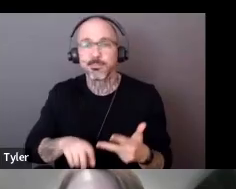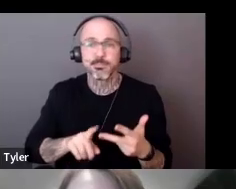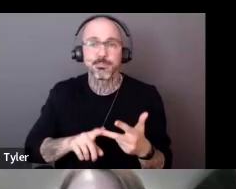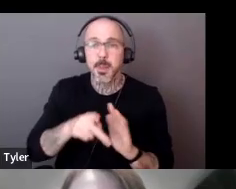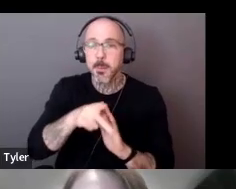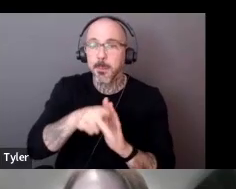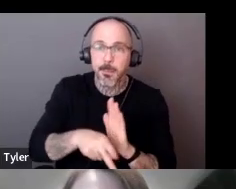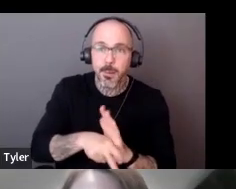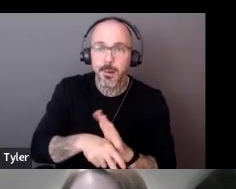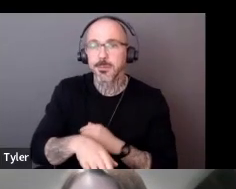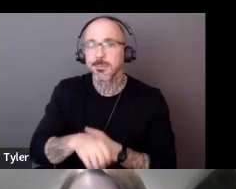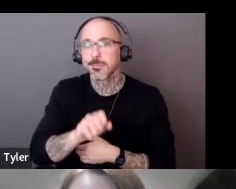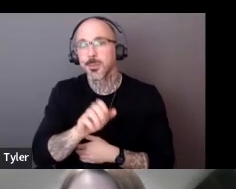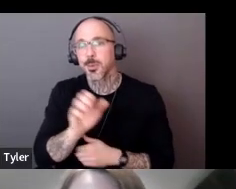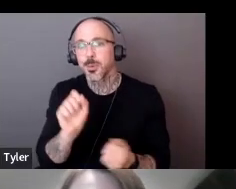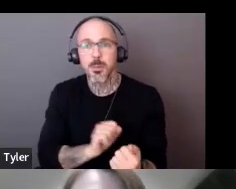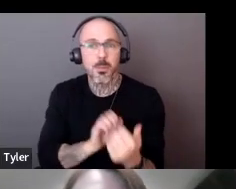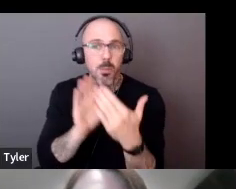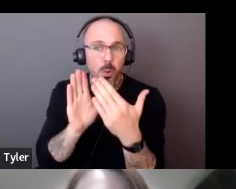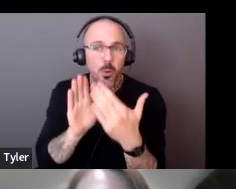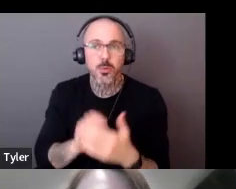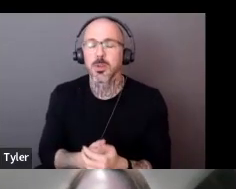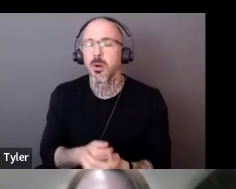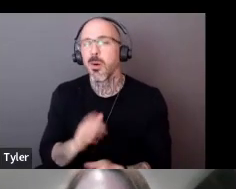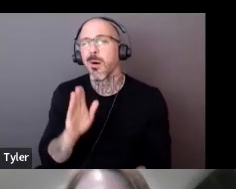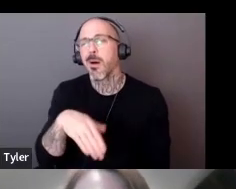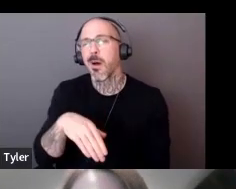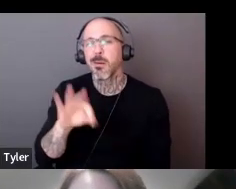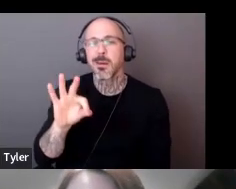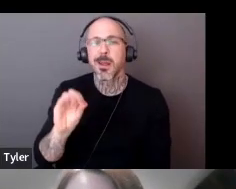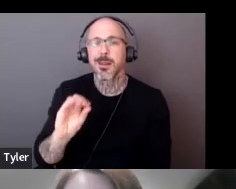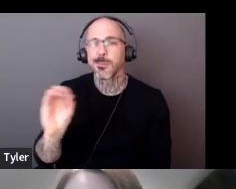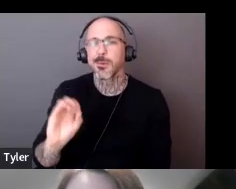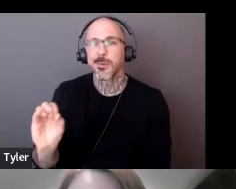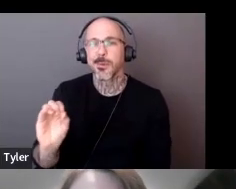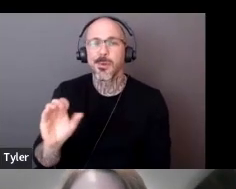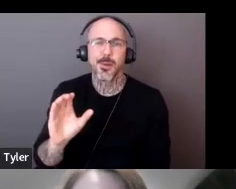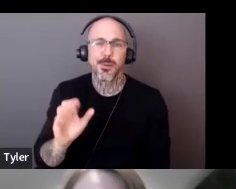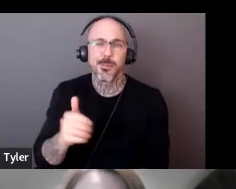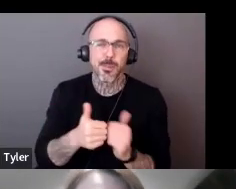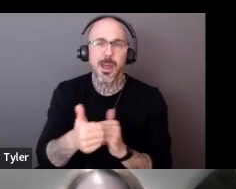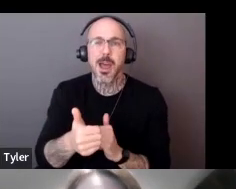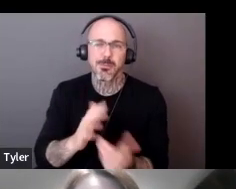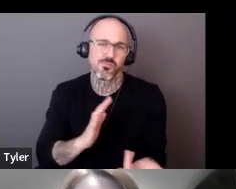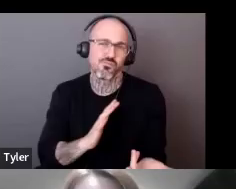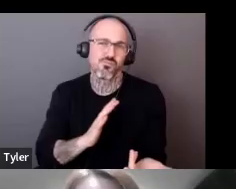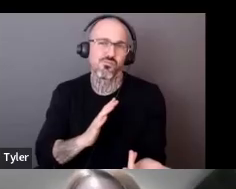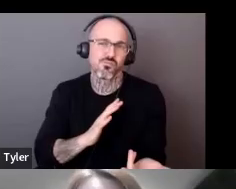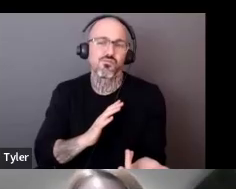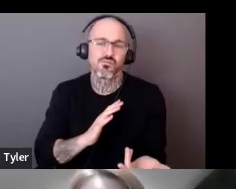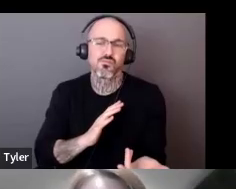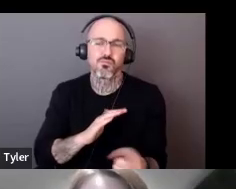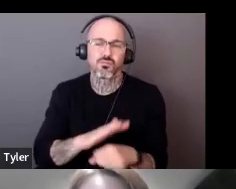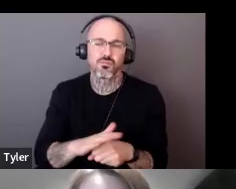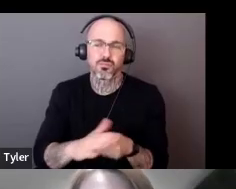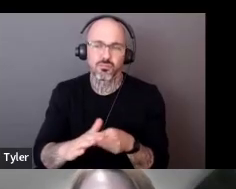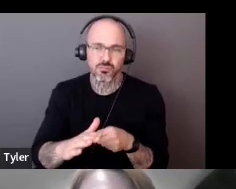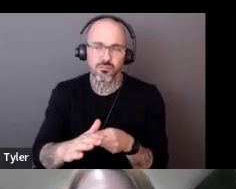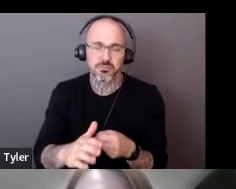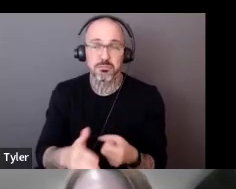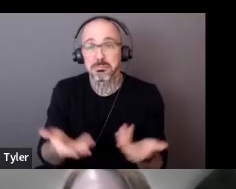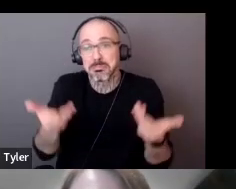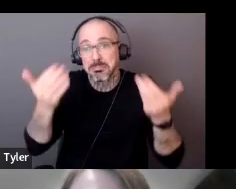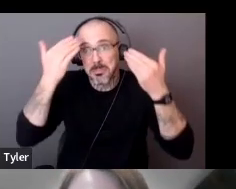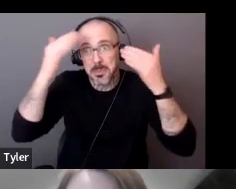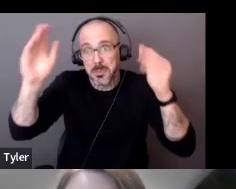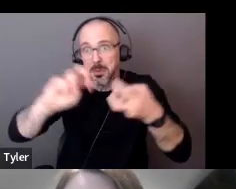or approach that, well, as long as it's 90% good, we're going to pass it. Like, who knows? And